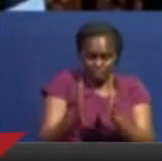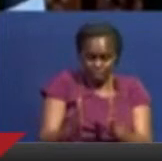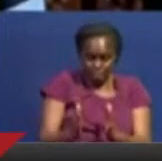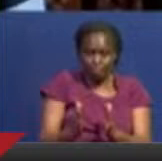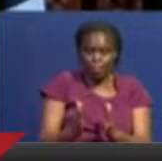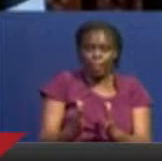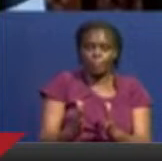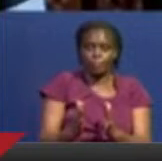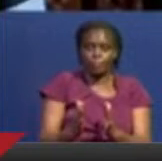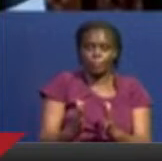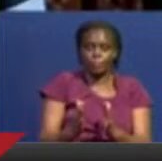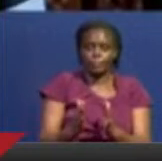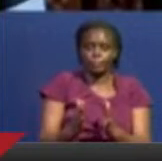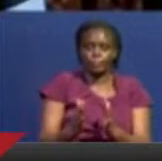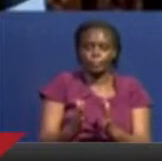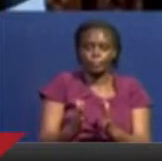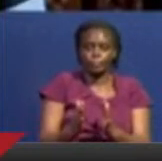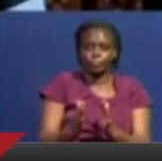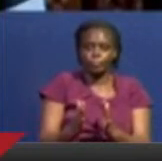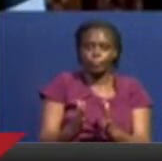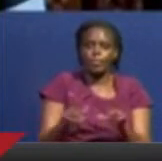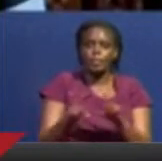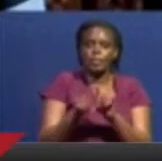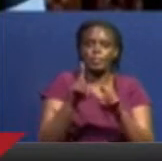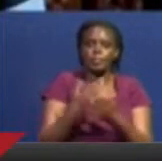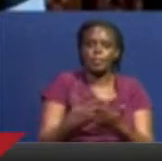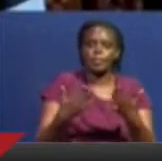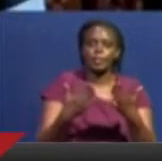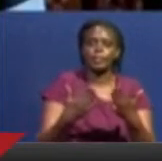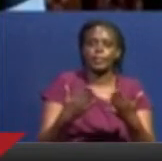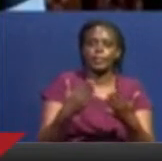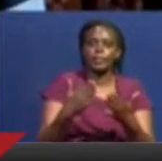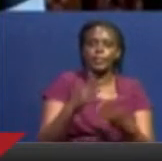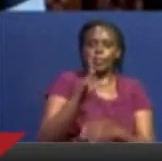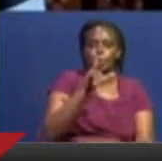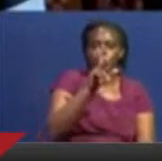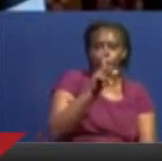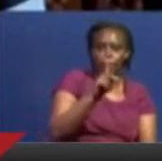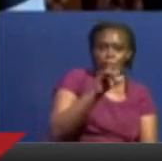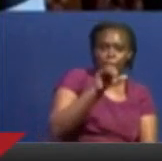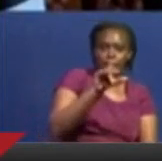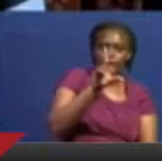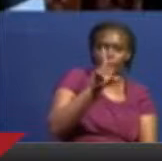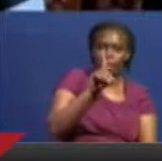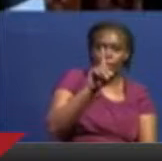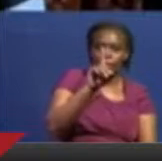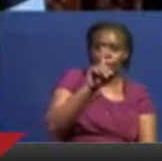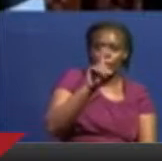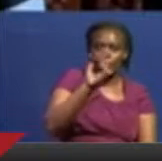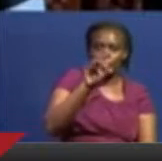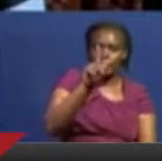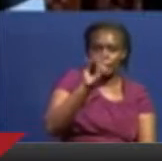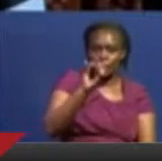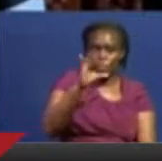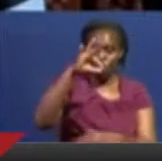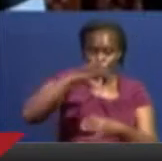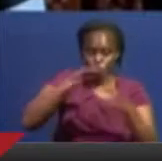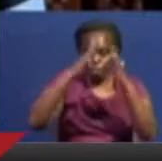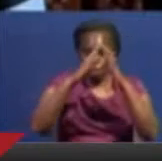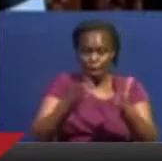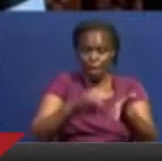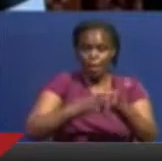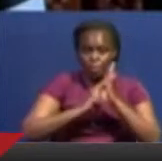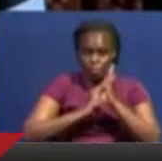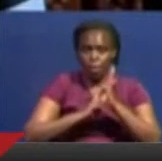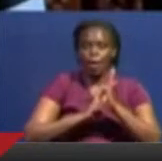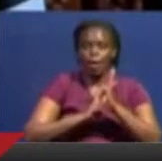day after receipt of the nomination. Consequently, the nomination of Professor Kithure Kindiki EGH and the vote the House is required